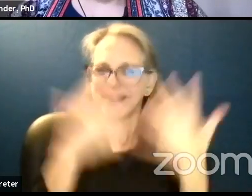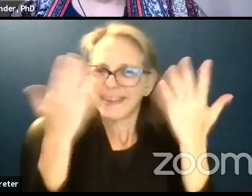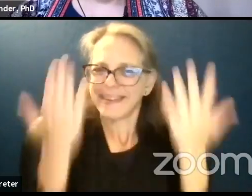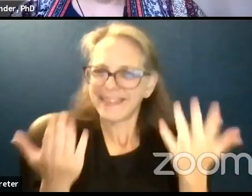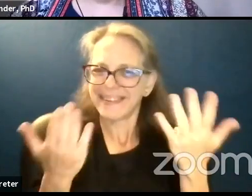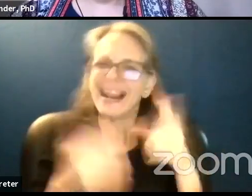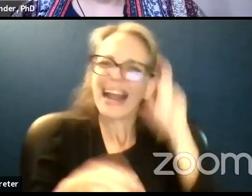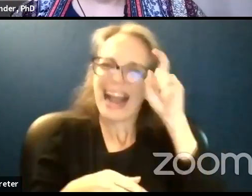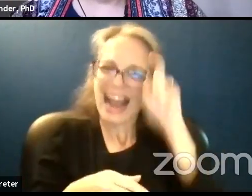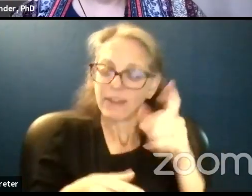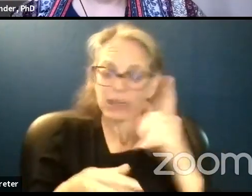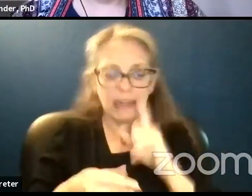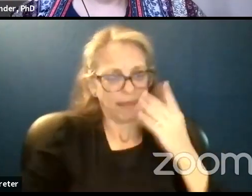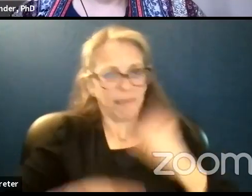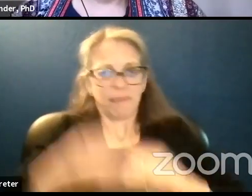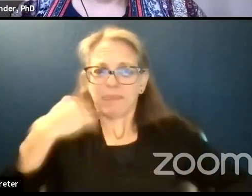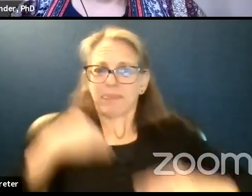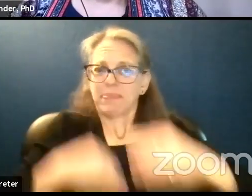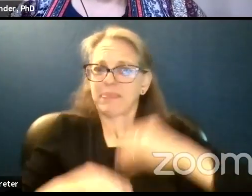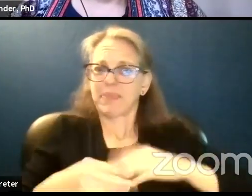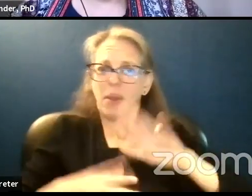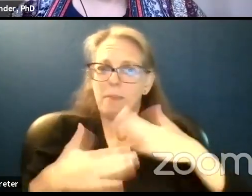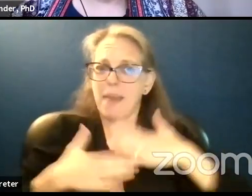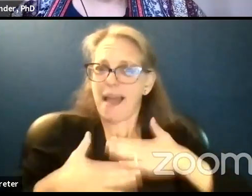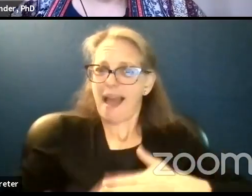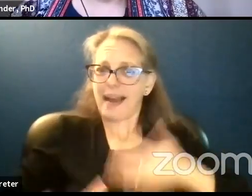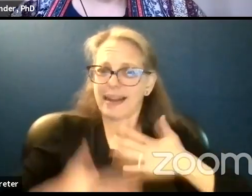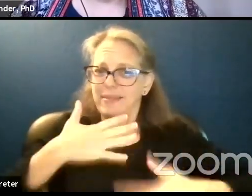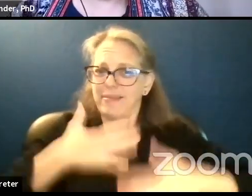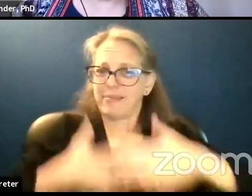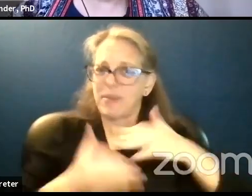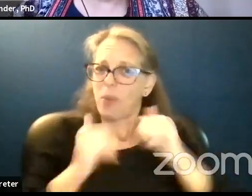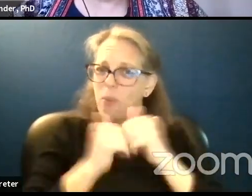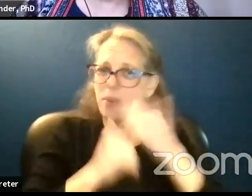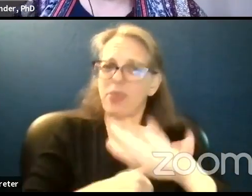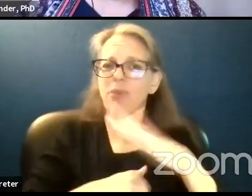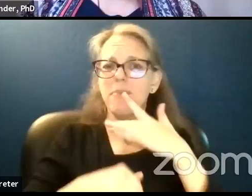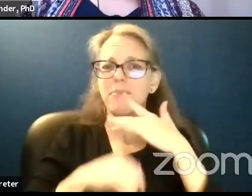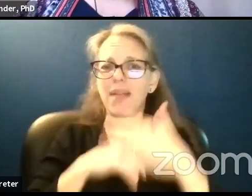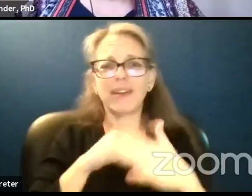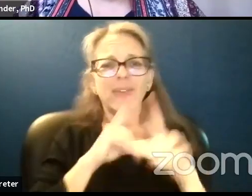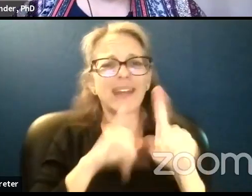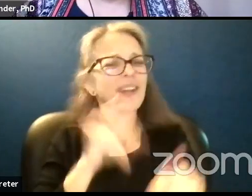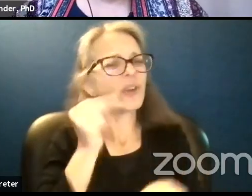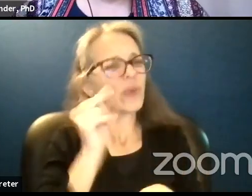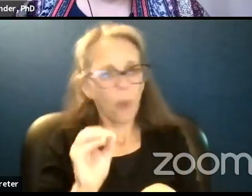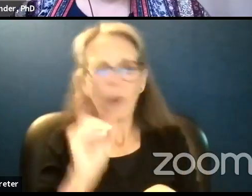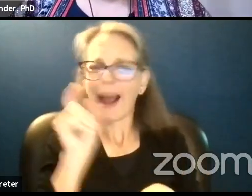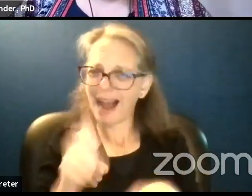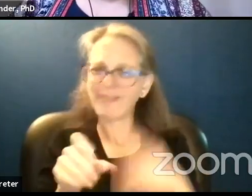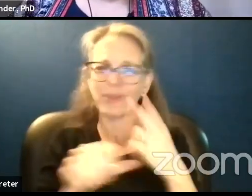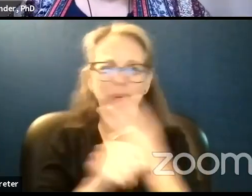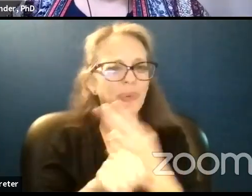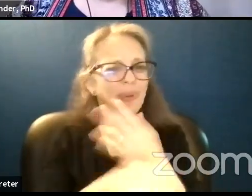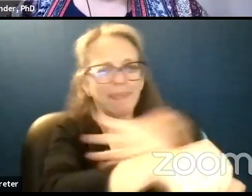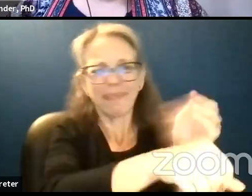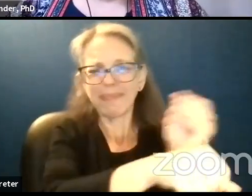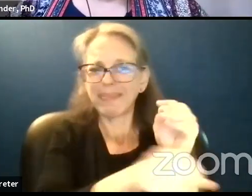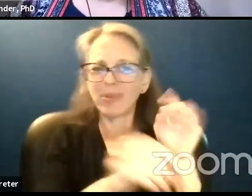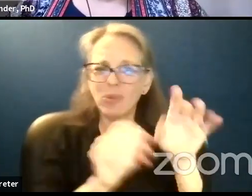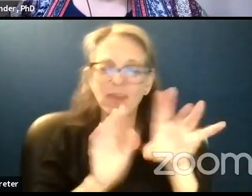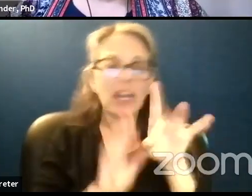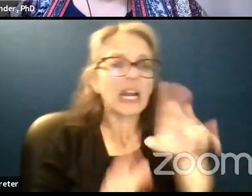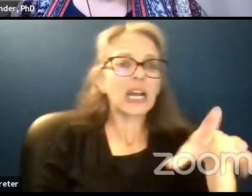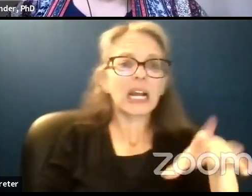they circulate mm-hmm. along with the rest of the parts of your blood. So the answer is no. That's where you have Can I just add something? Even if Kylie gets